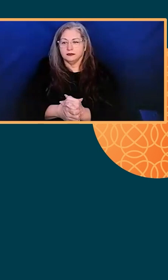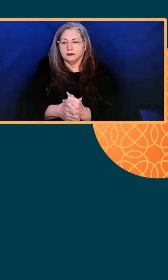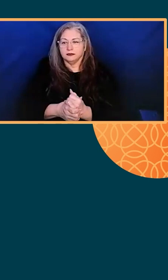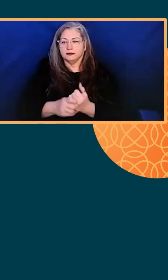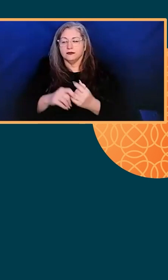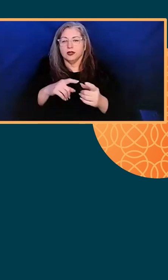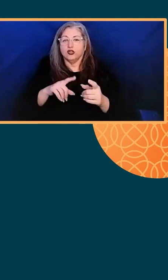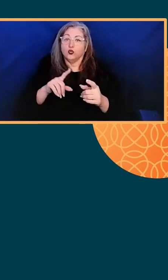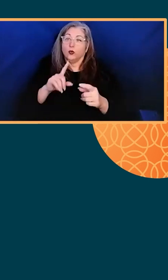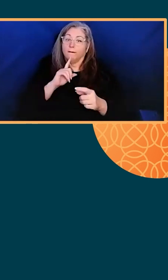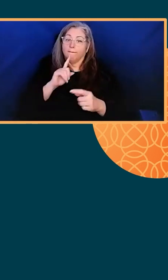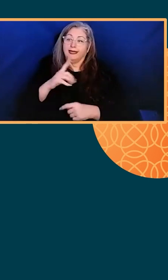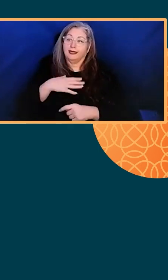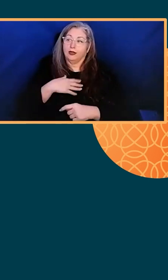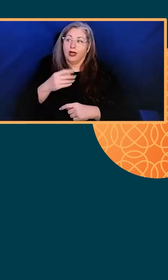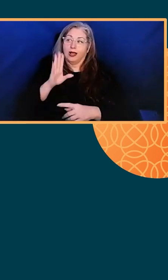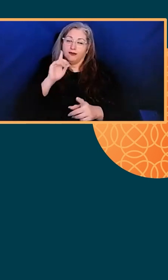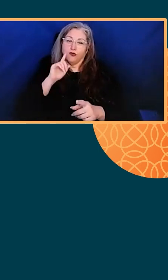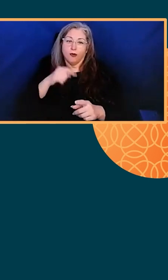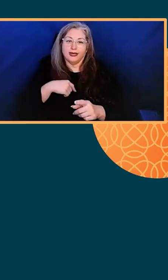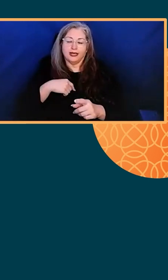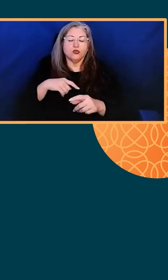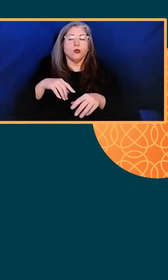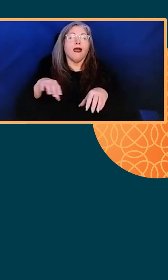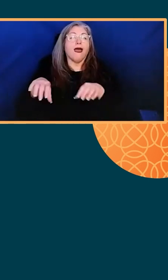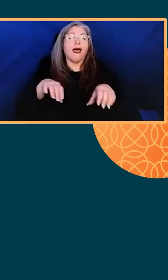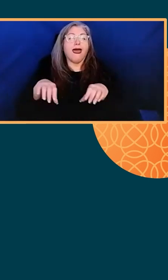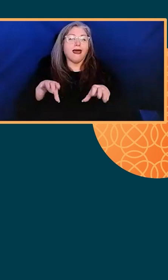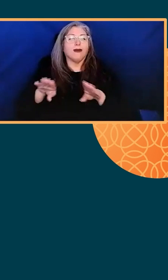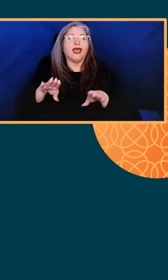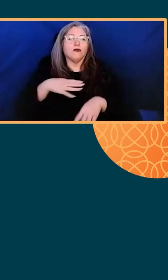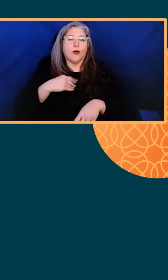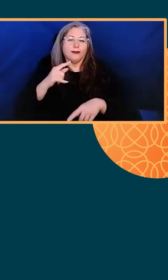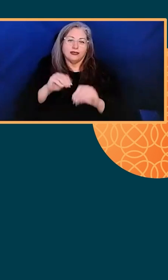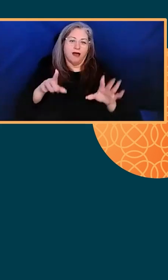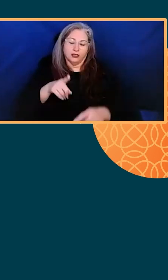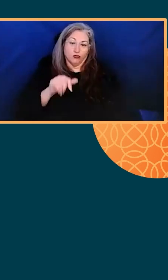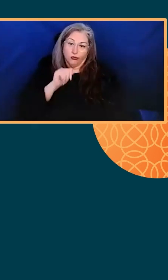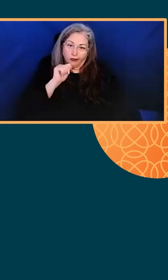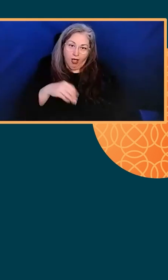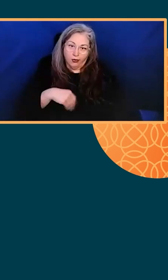being white, or I think for me, it's like acting white, because you're obviously not white.